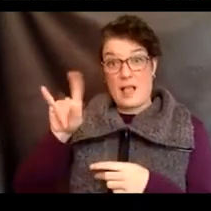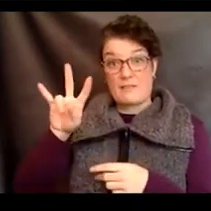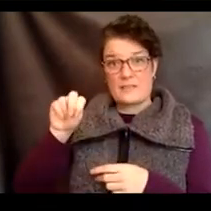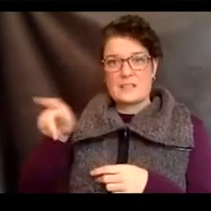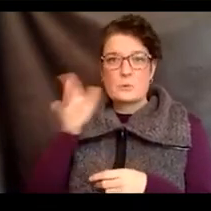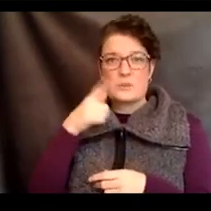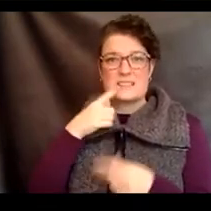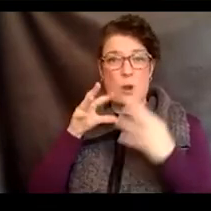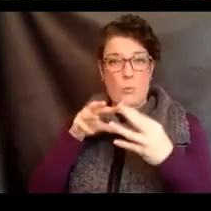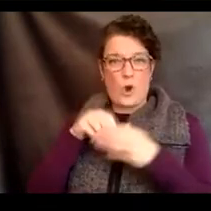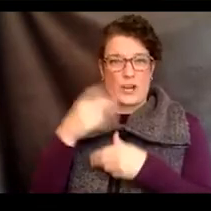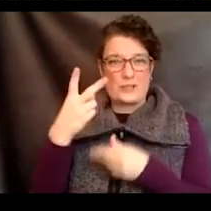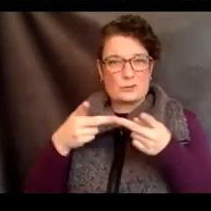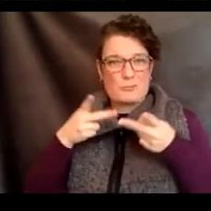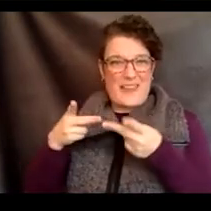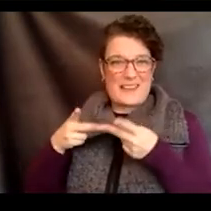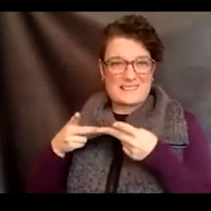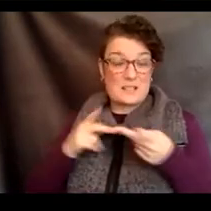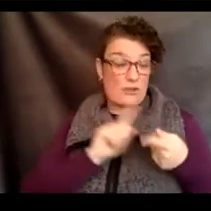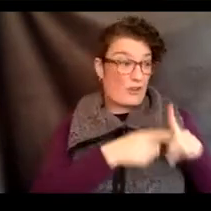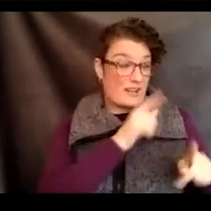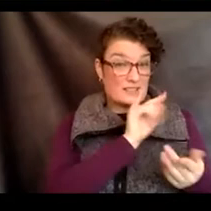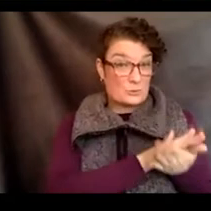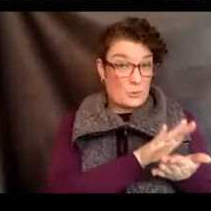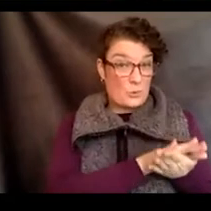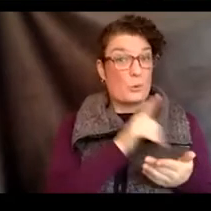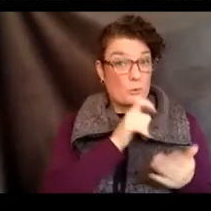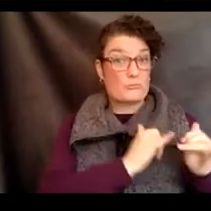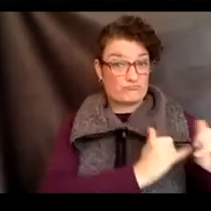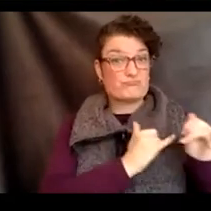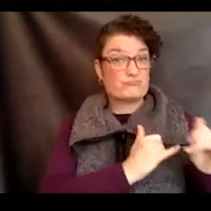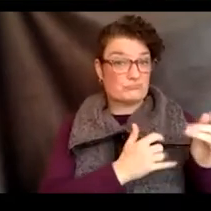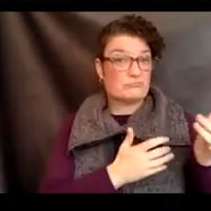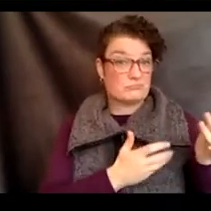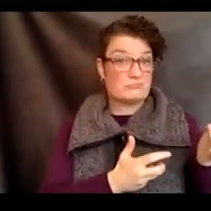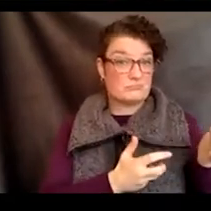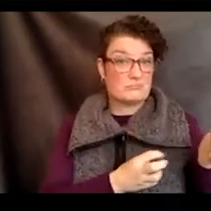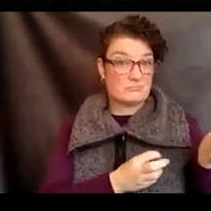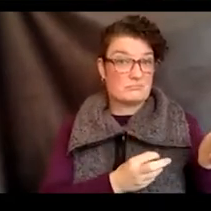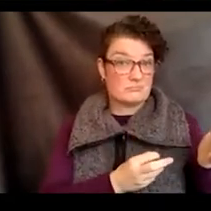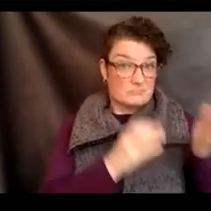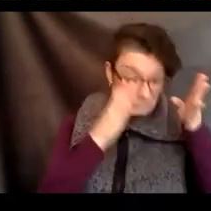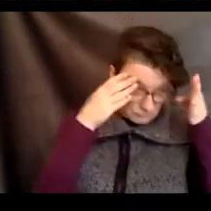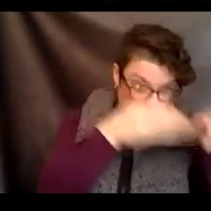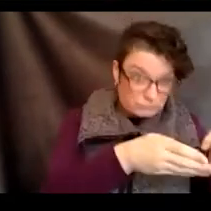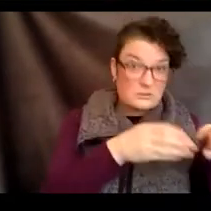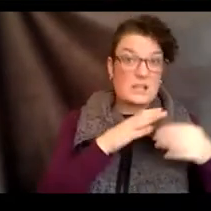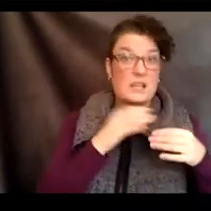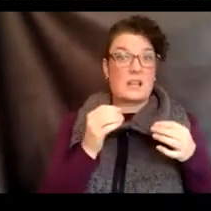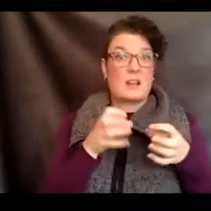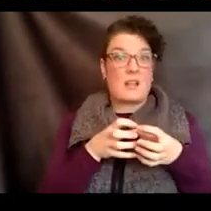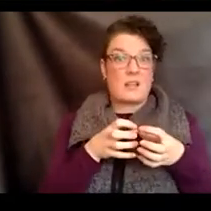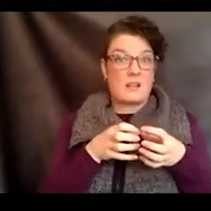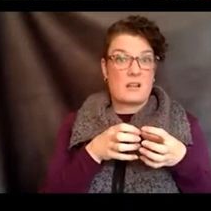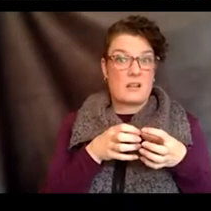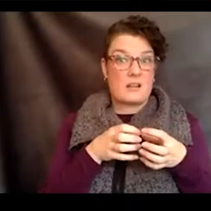fronts. You know, you have your friends at school that are also interested in the same thing, and there's a lot of, you know,